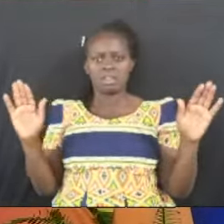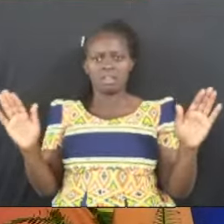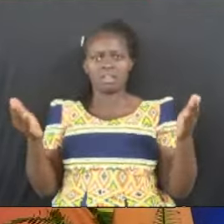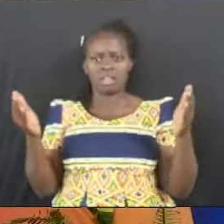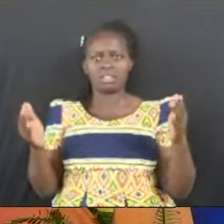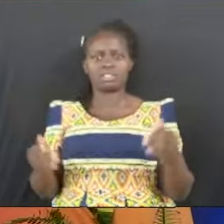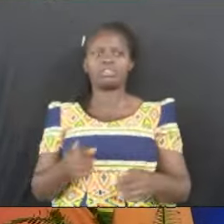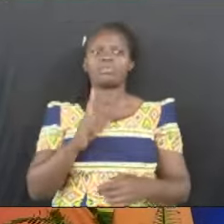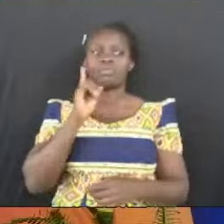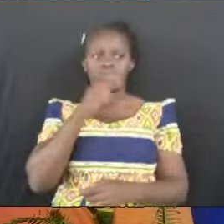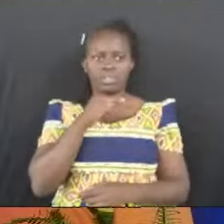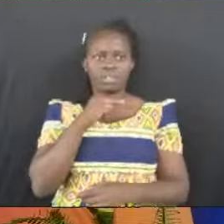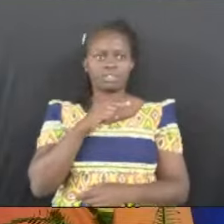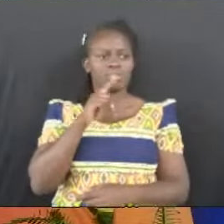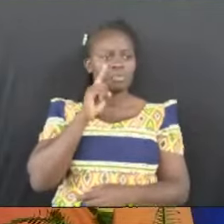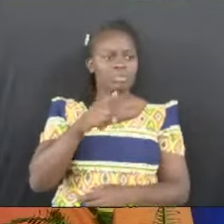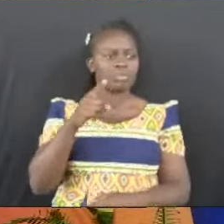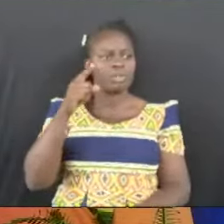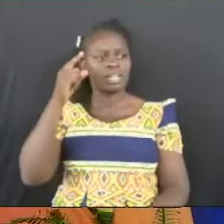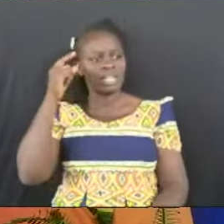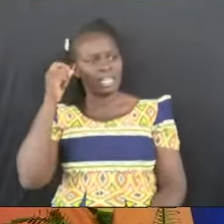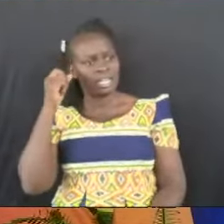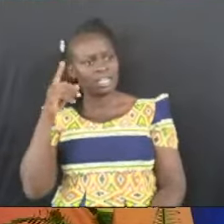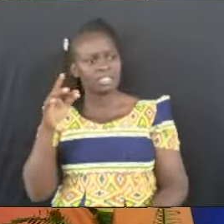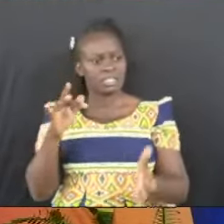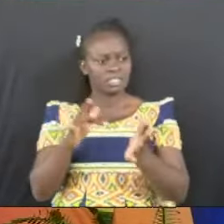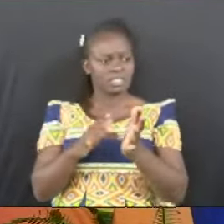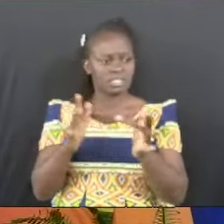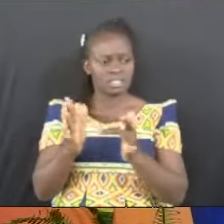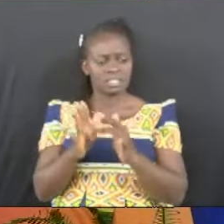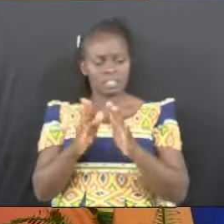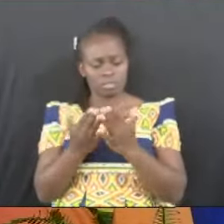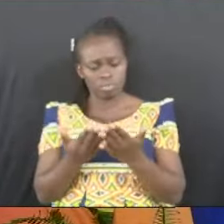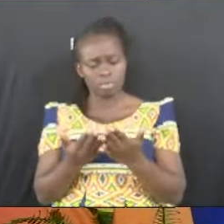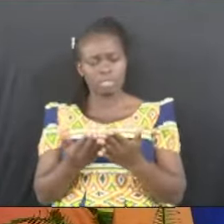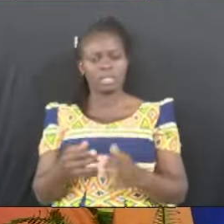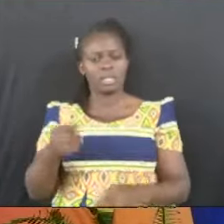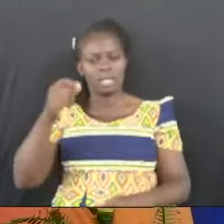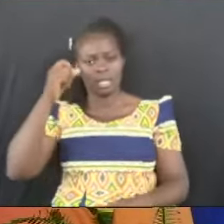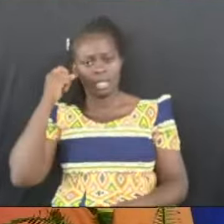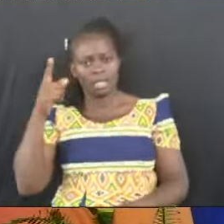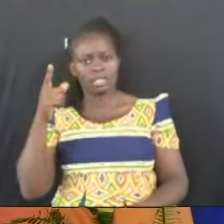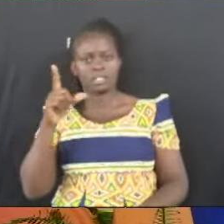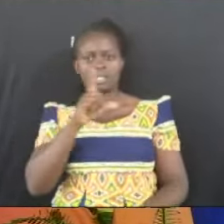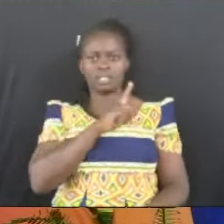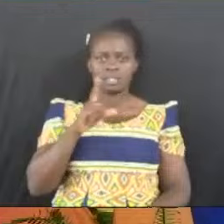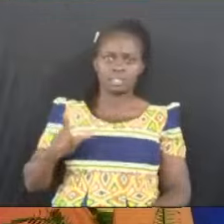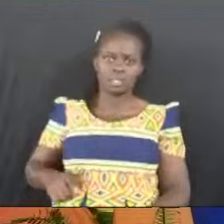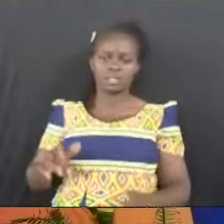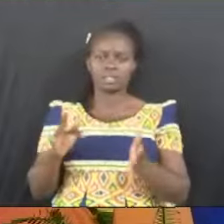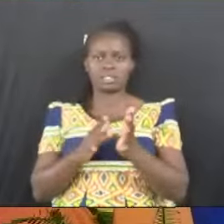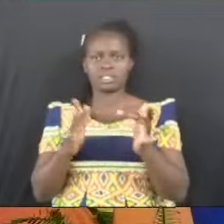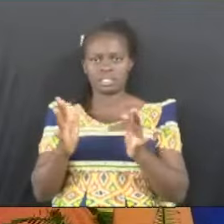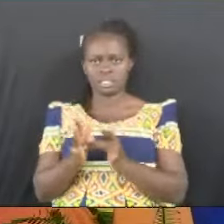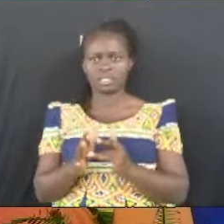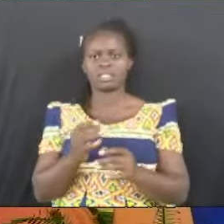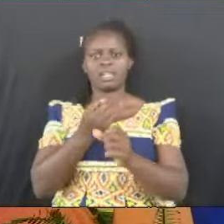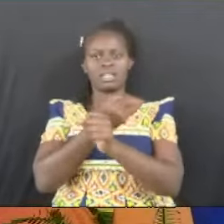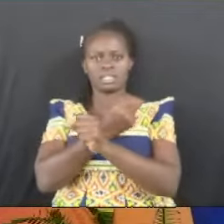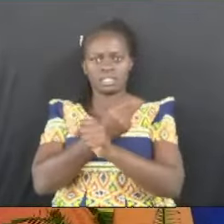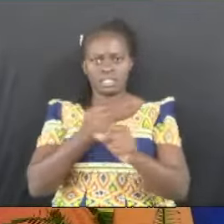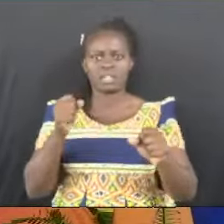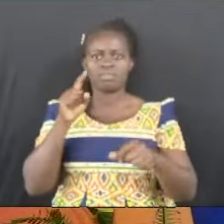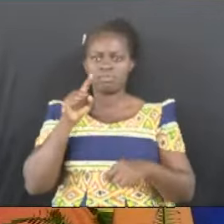you have a treasure in the Bible and you have a Lord and a Savior in Jesus Christ, who will come